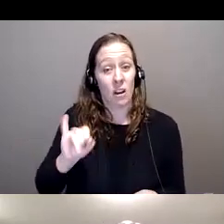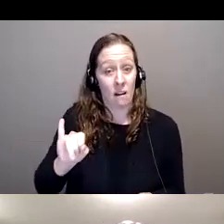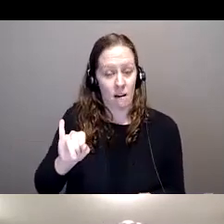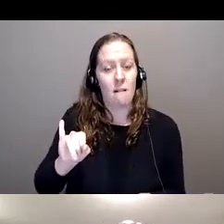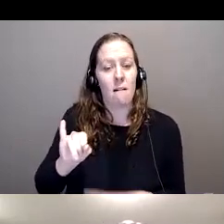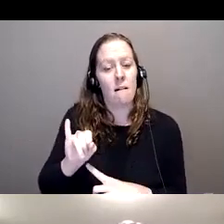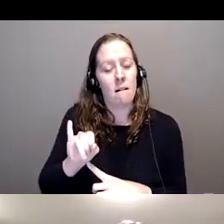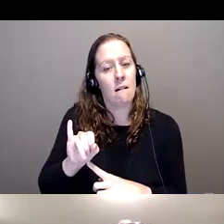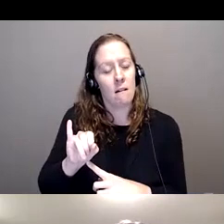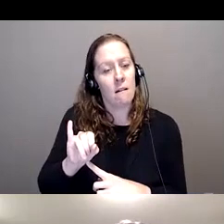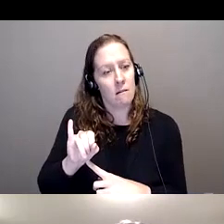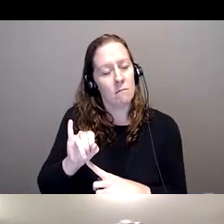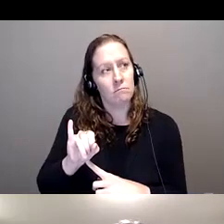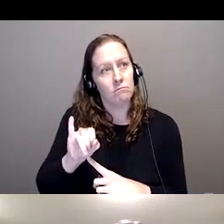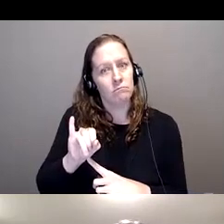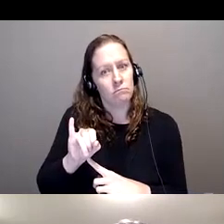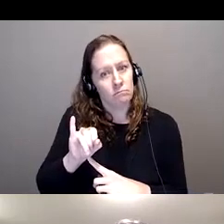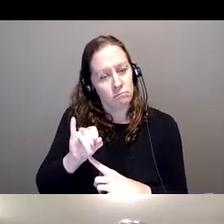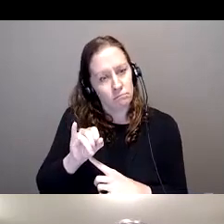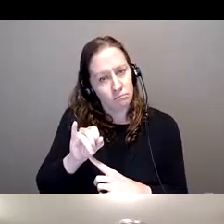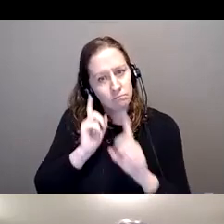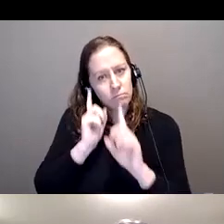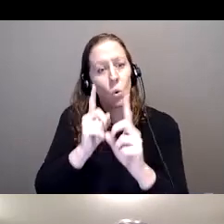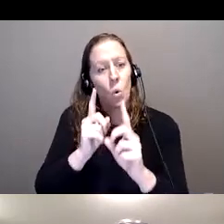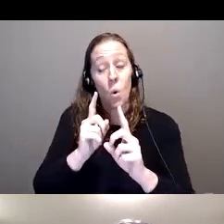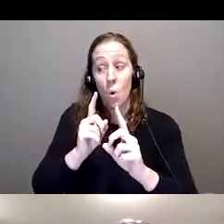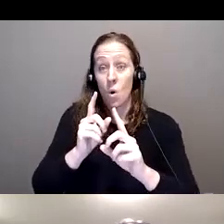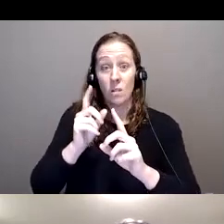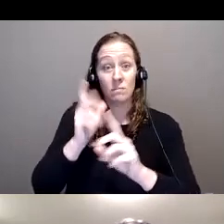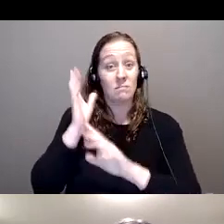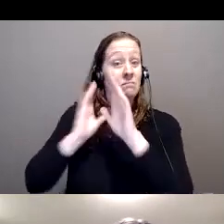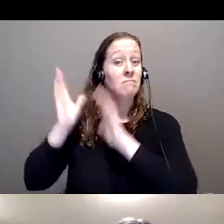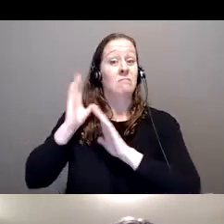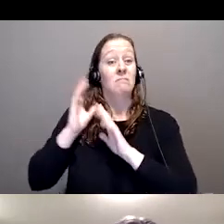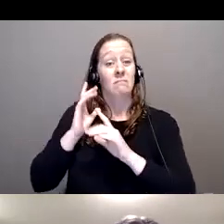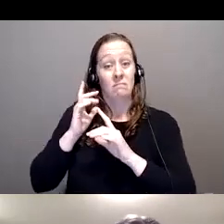remember the work that came before us and that will endure after we are gone.